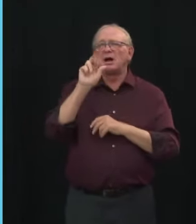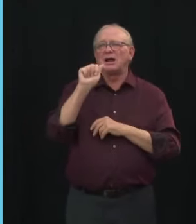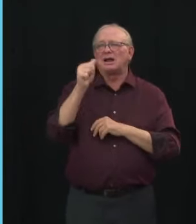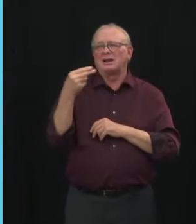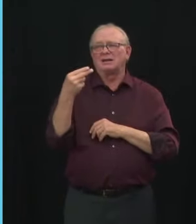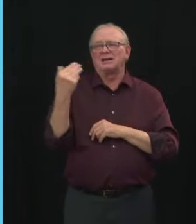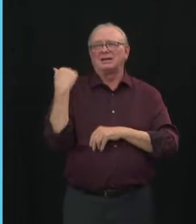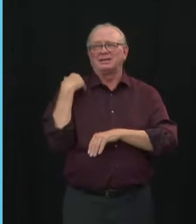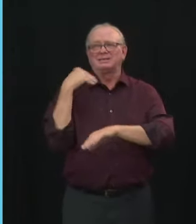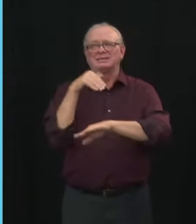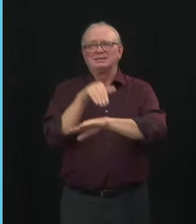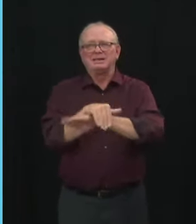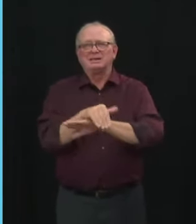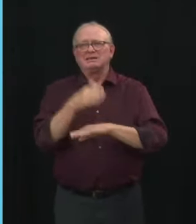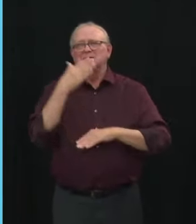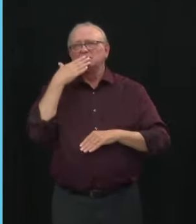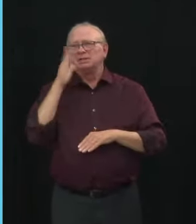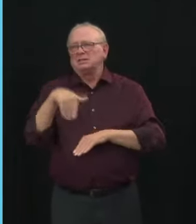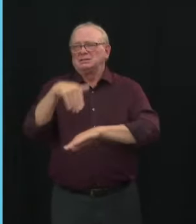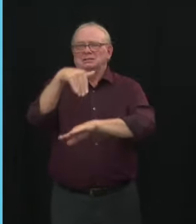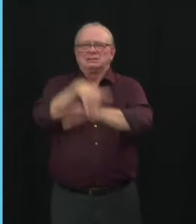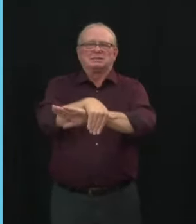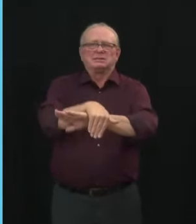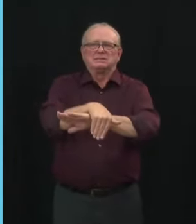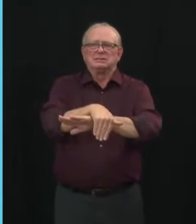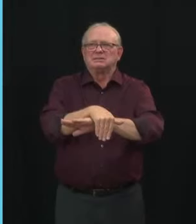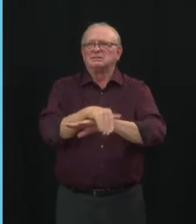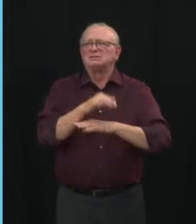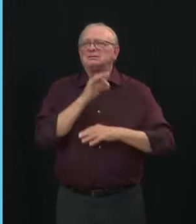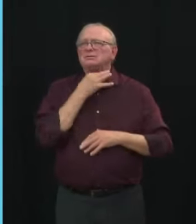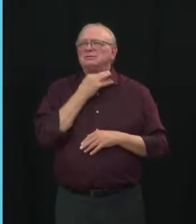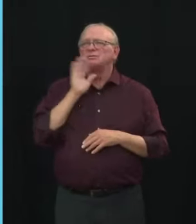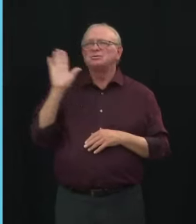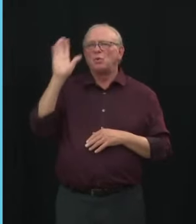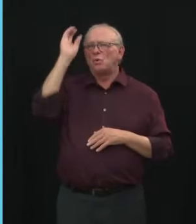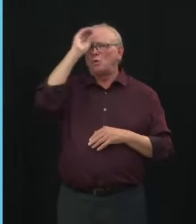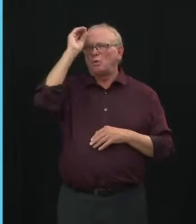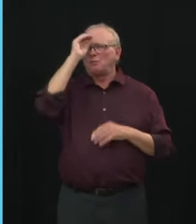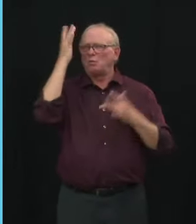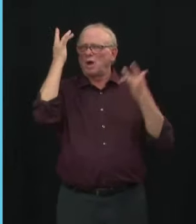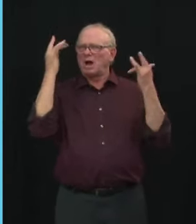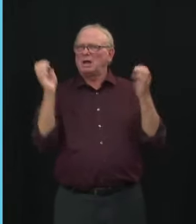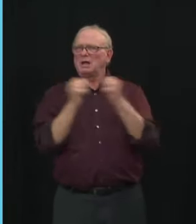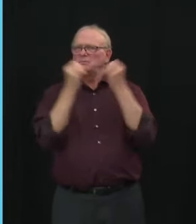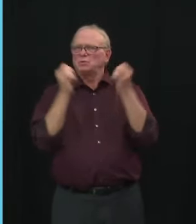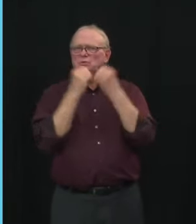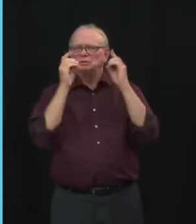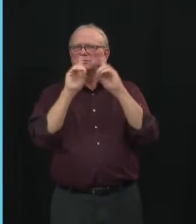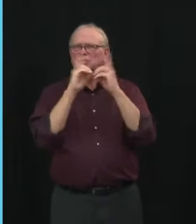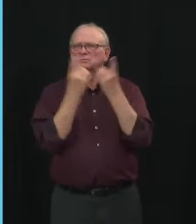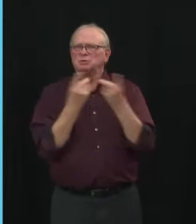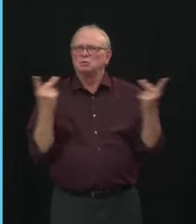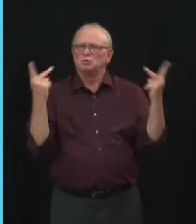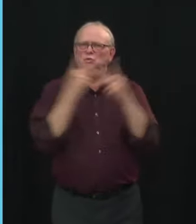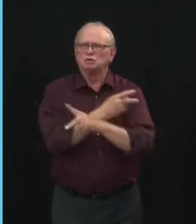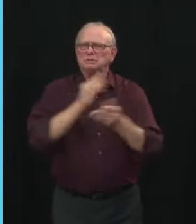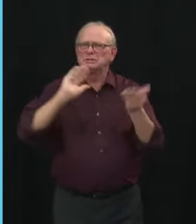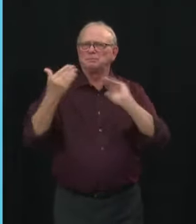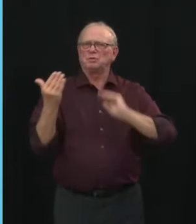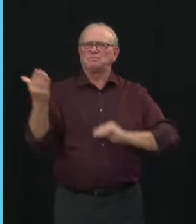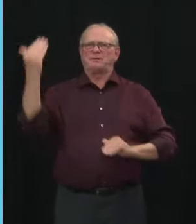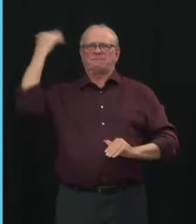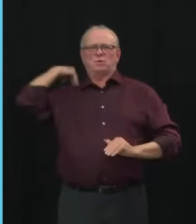wondering, why do you think the current situation in ERs is worse than usual? Well, thanks for the question.